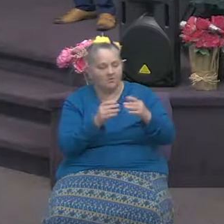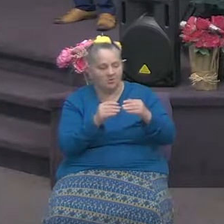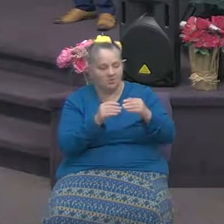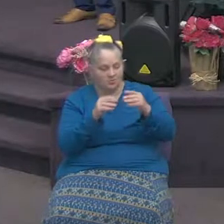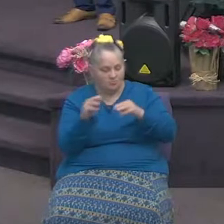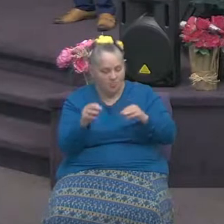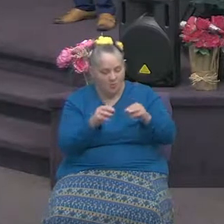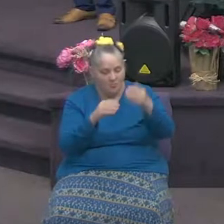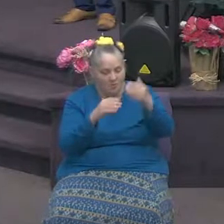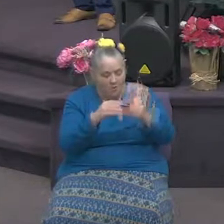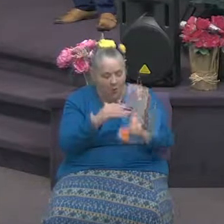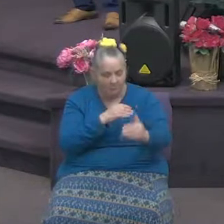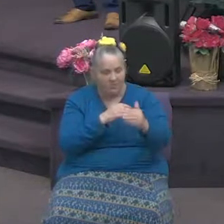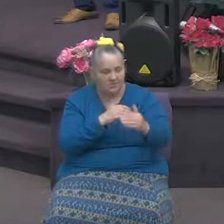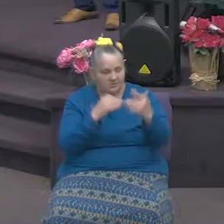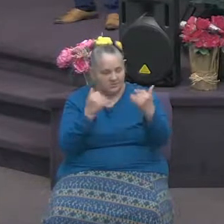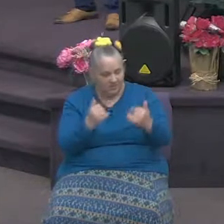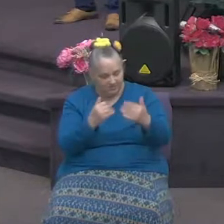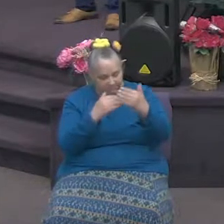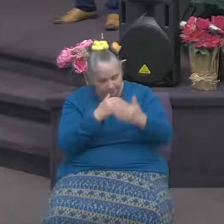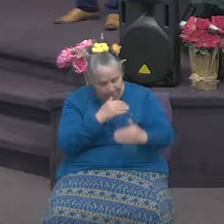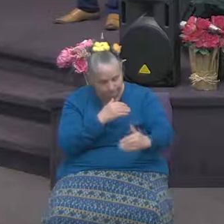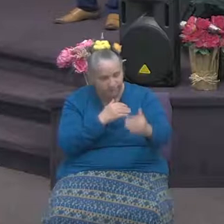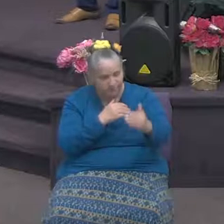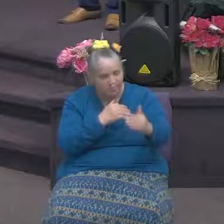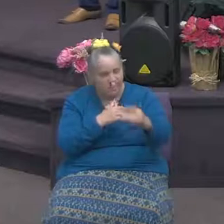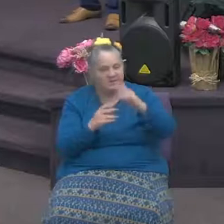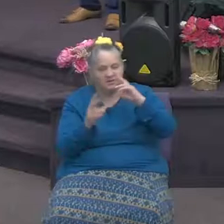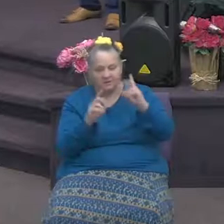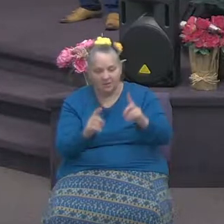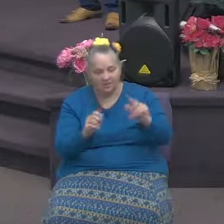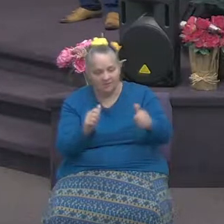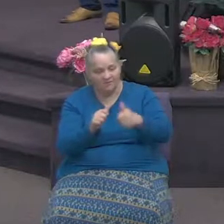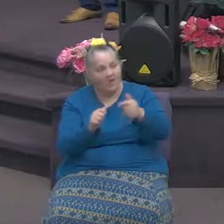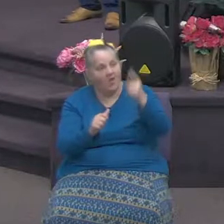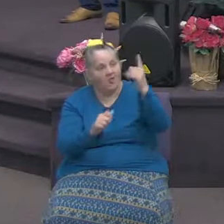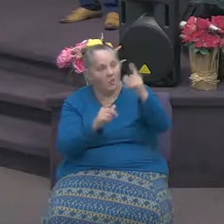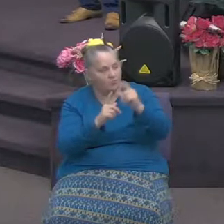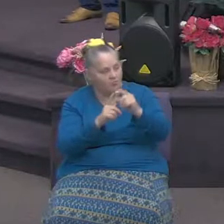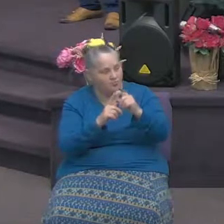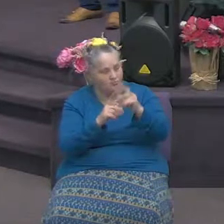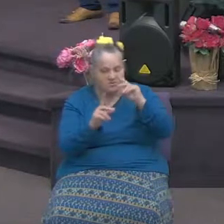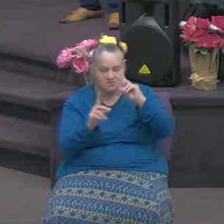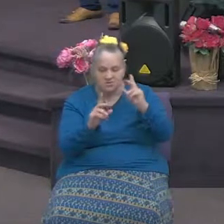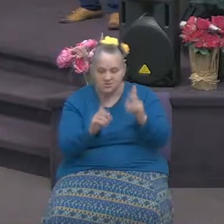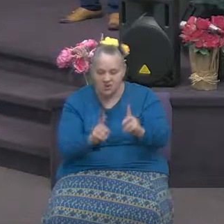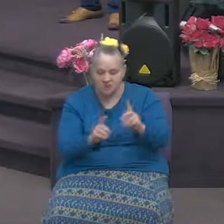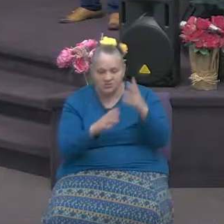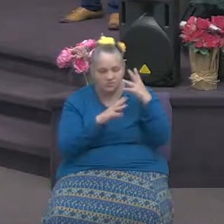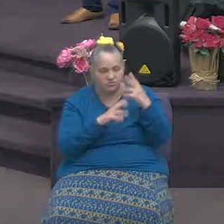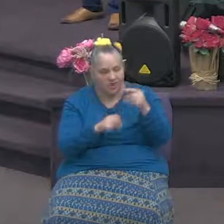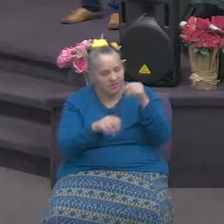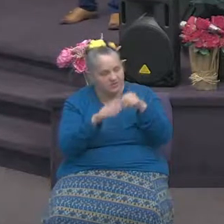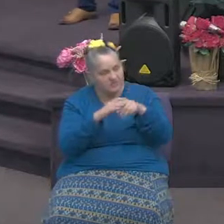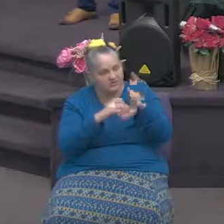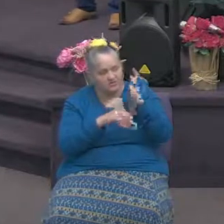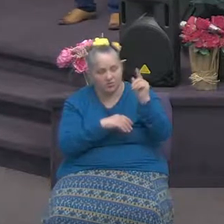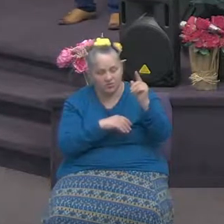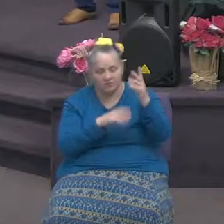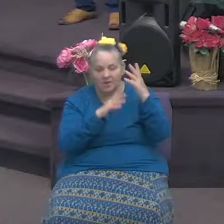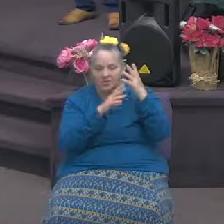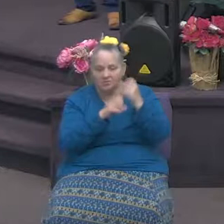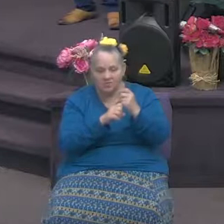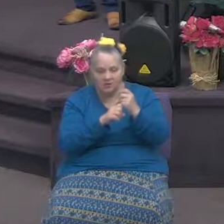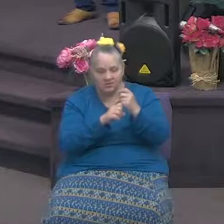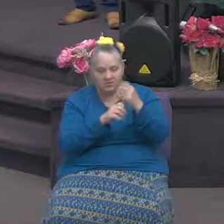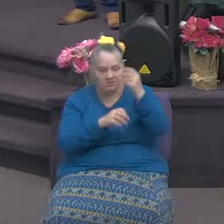move forward. Today I will move forward. I determined to follow your word. I determined to trust in you. I determined to